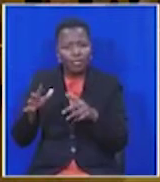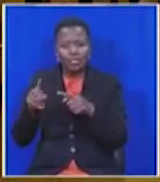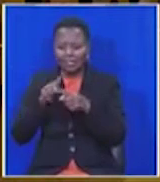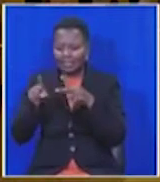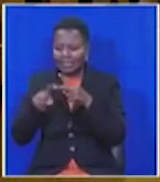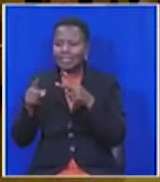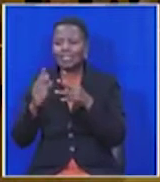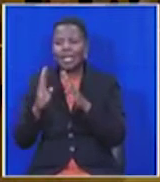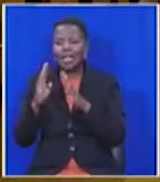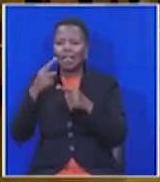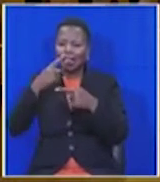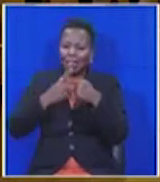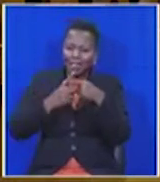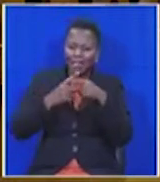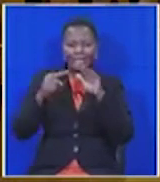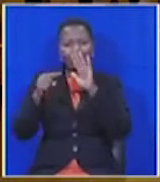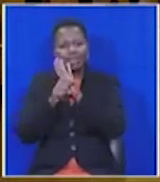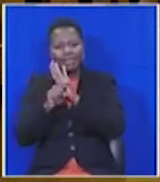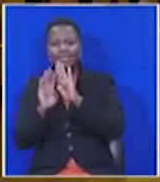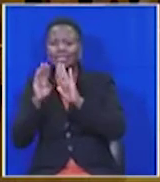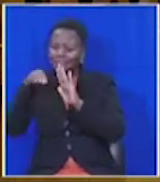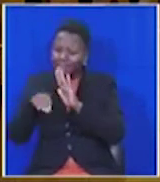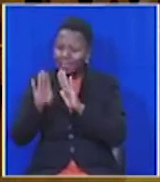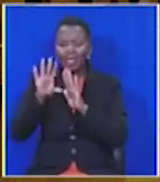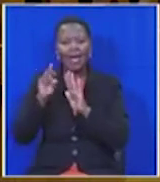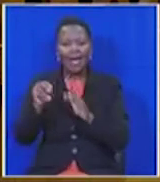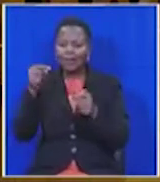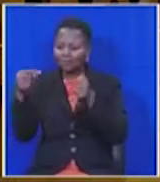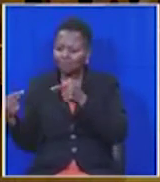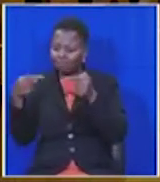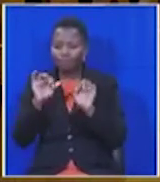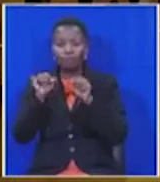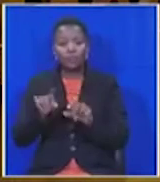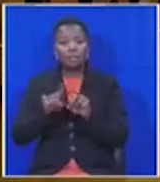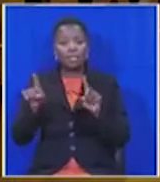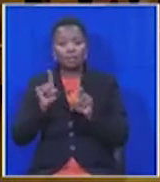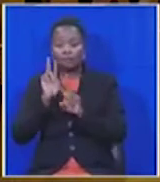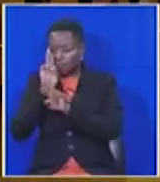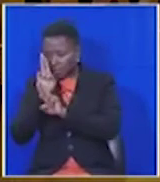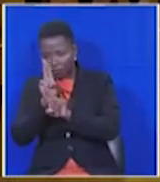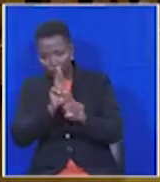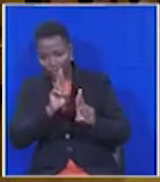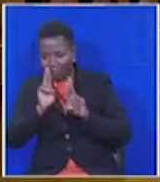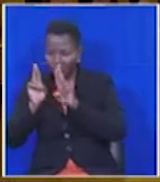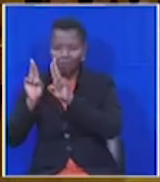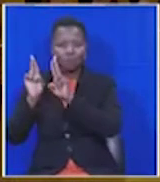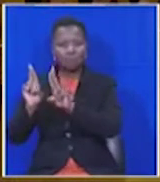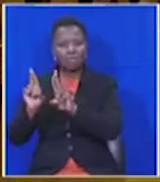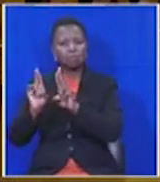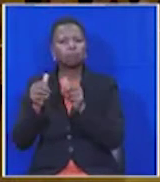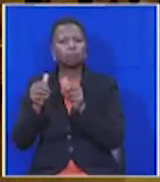hardships, we went through rough debate, but at the end, we had respect for each other, or so one would have